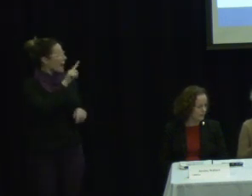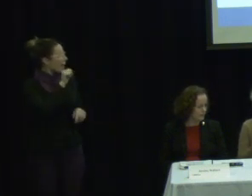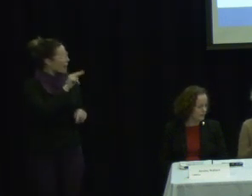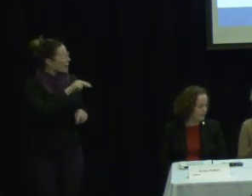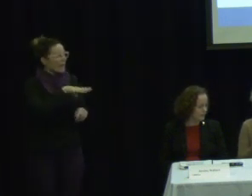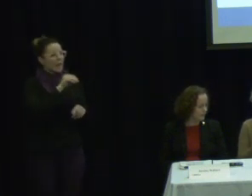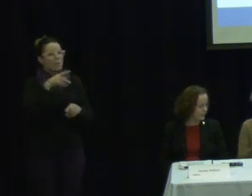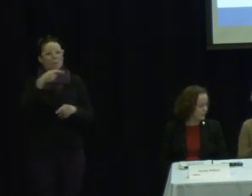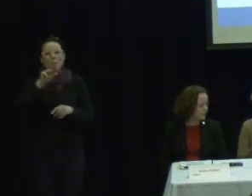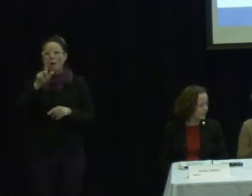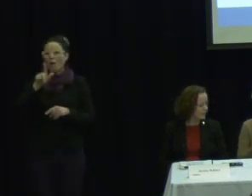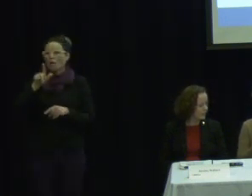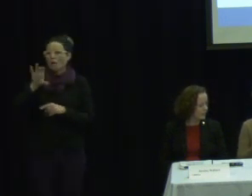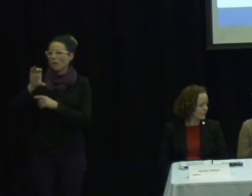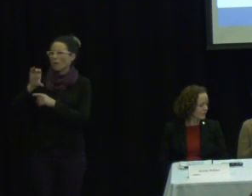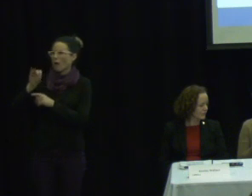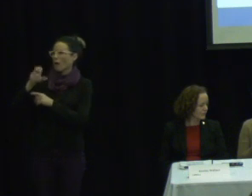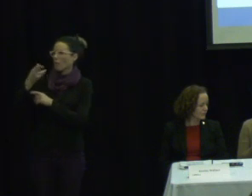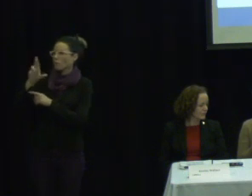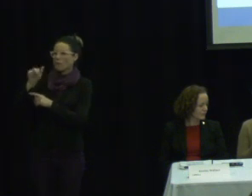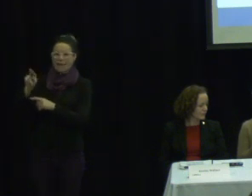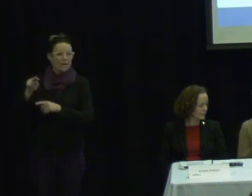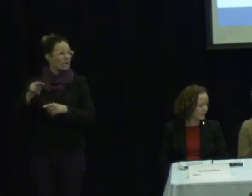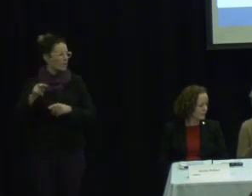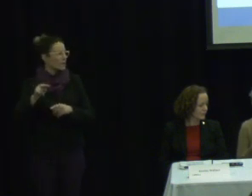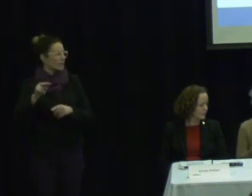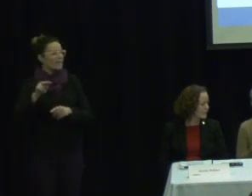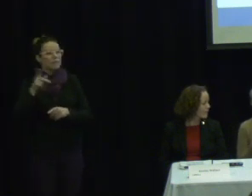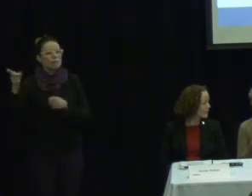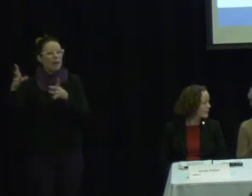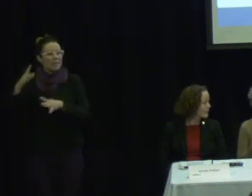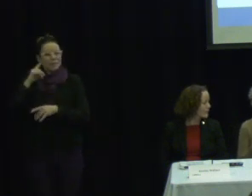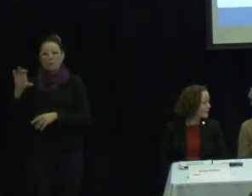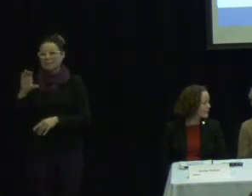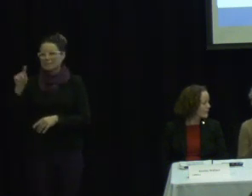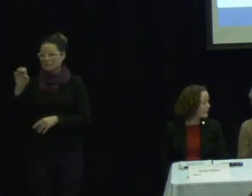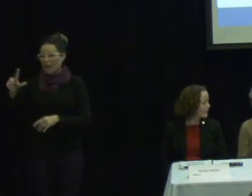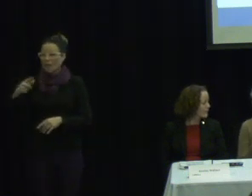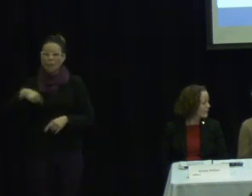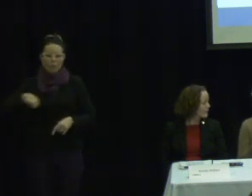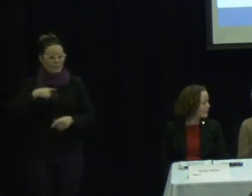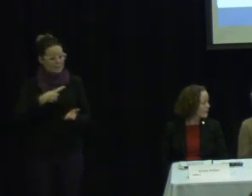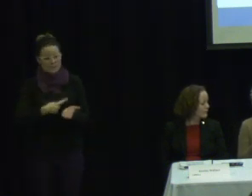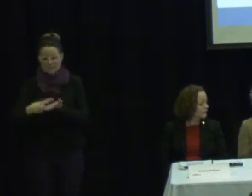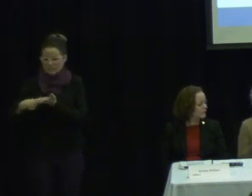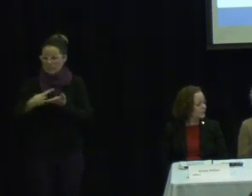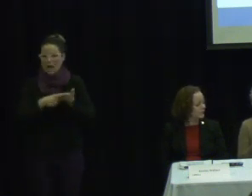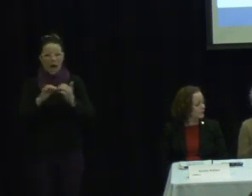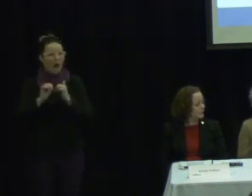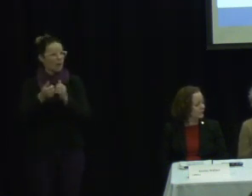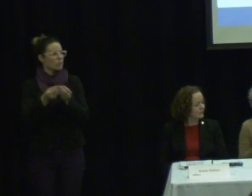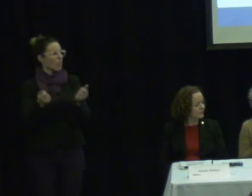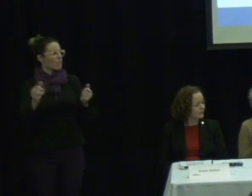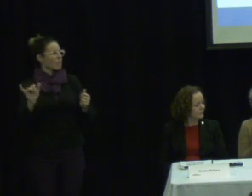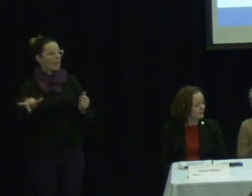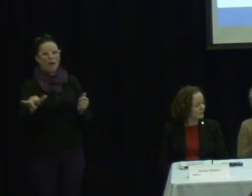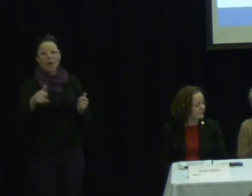in frequent conversations to figure out what we should do to respond to that.